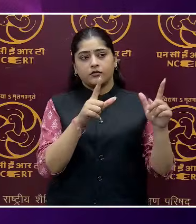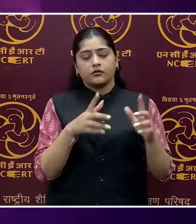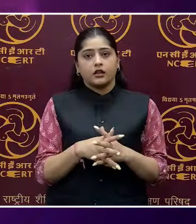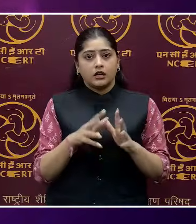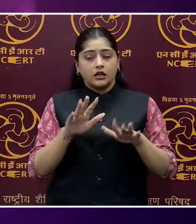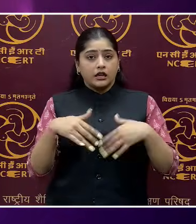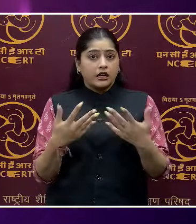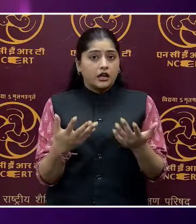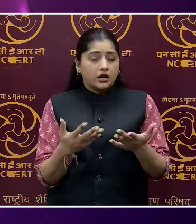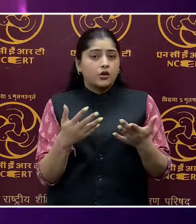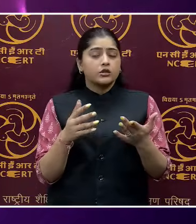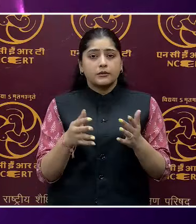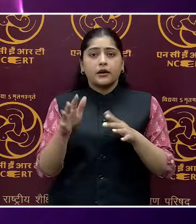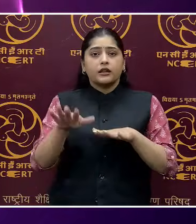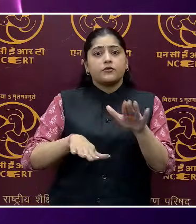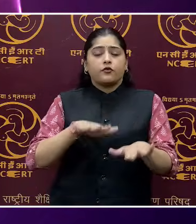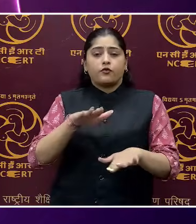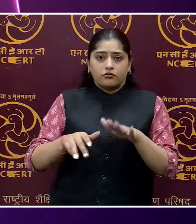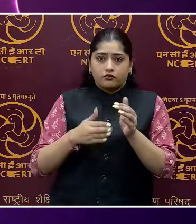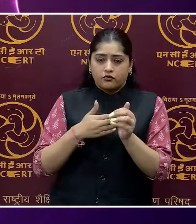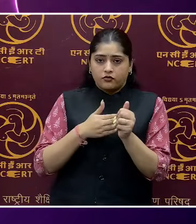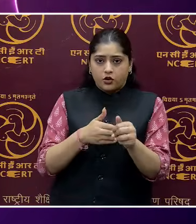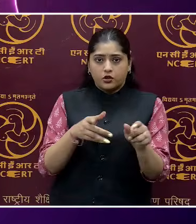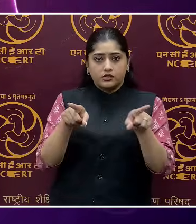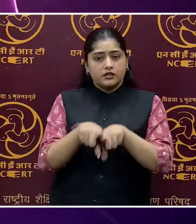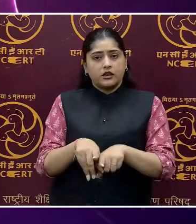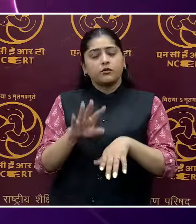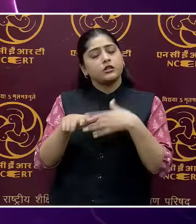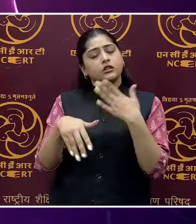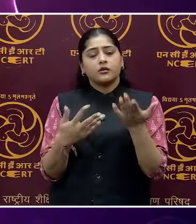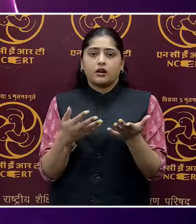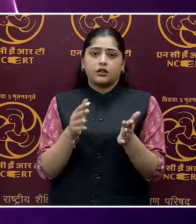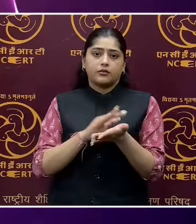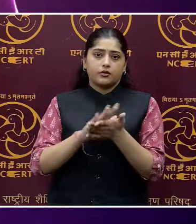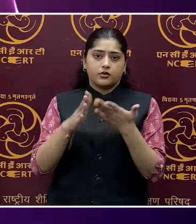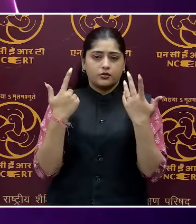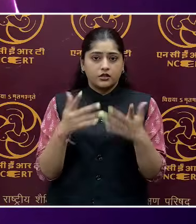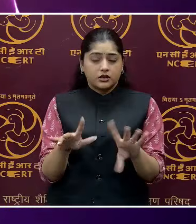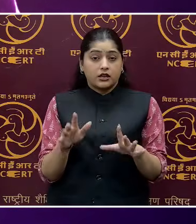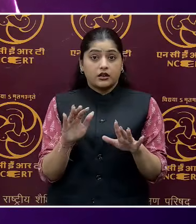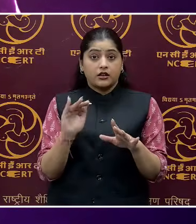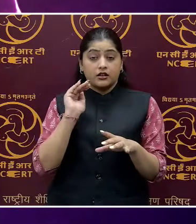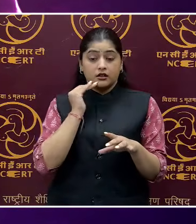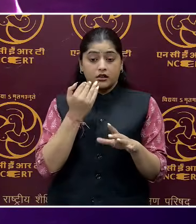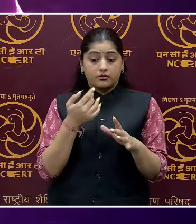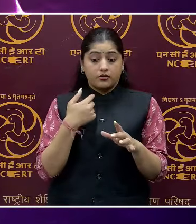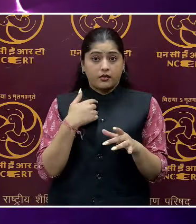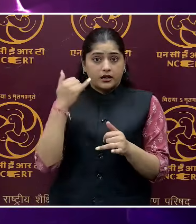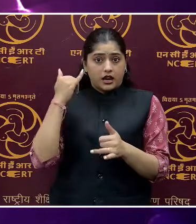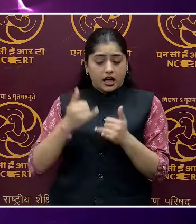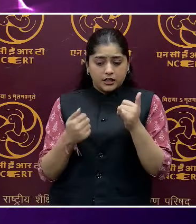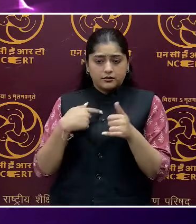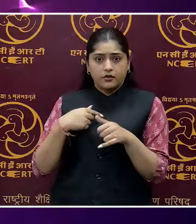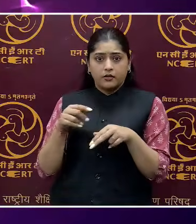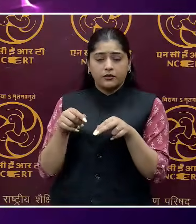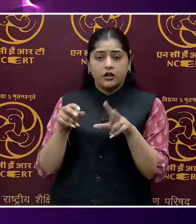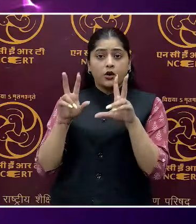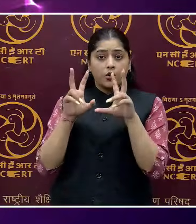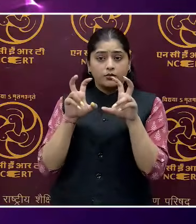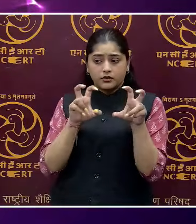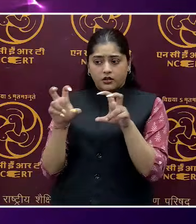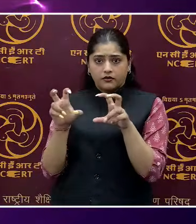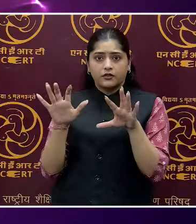will follow these steps, and then the simulation will be finished. After that, we will observe what happened, and then results in discussion